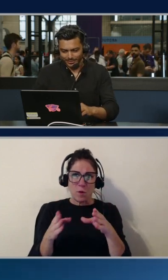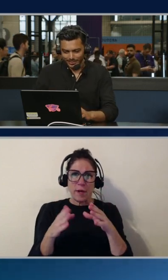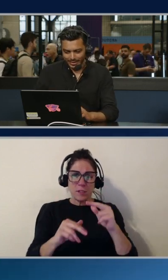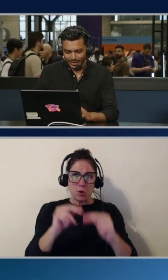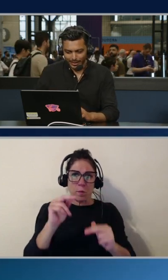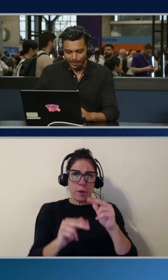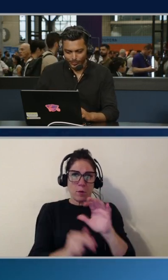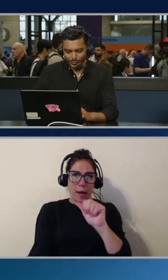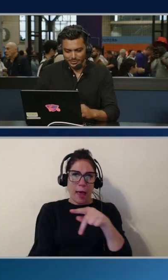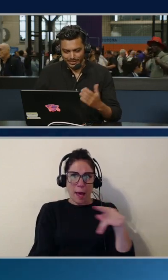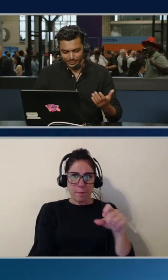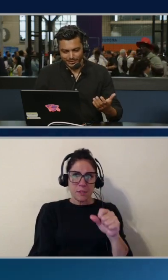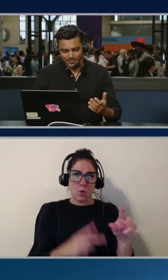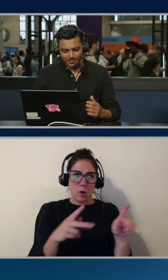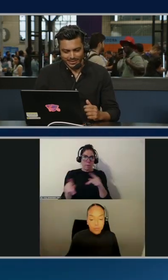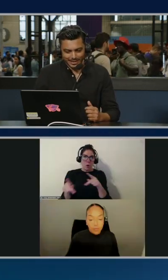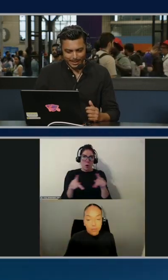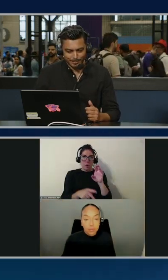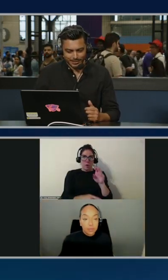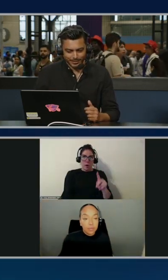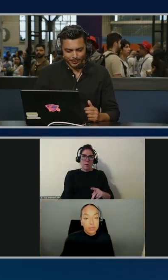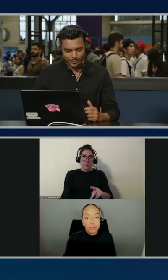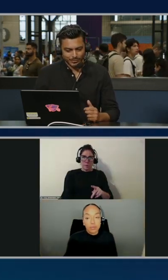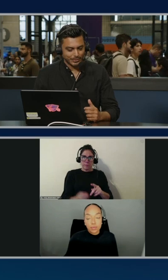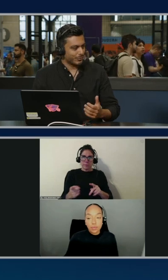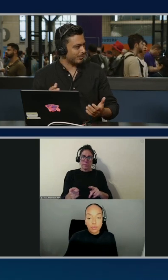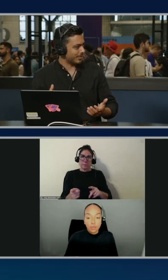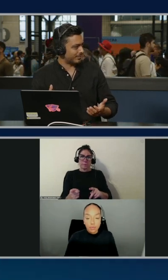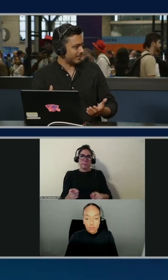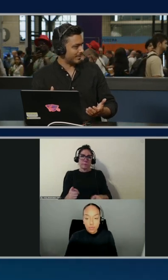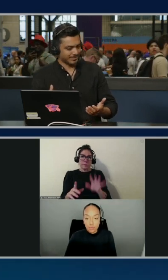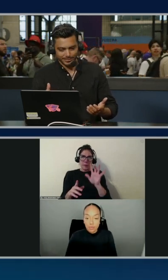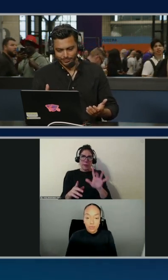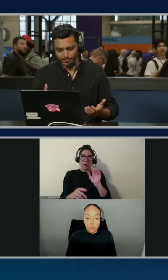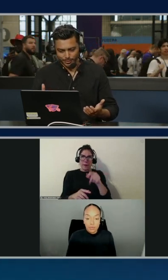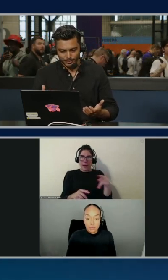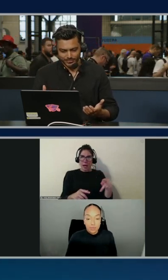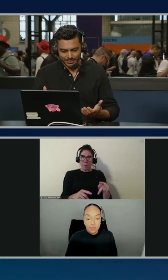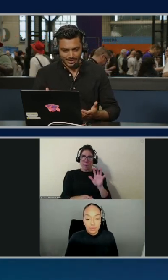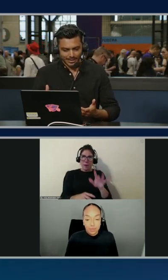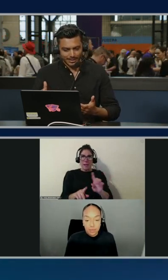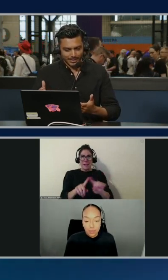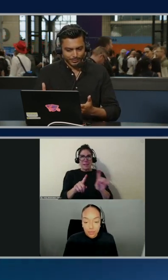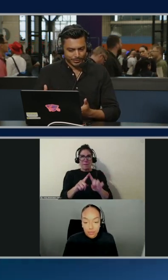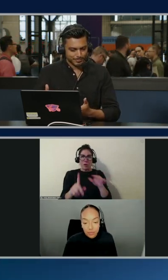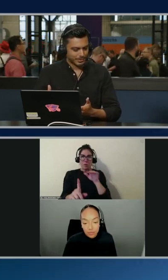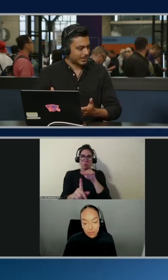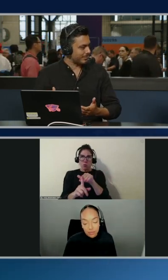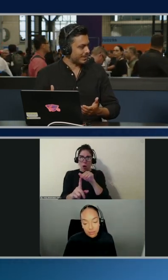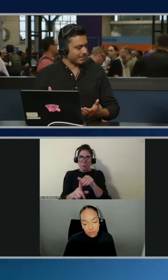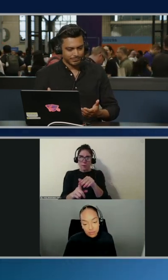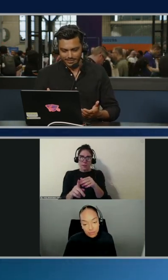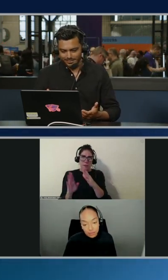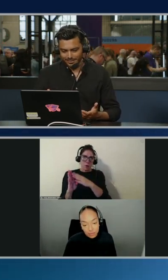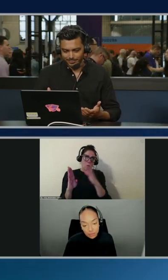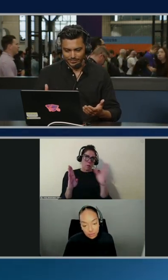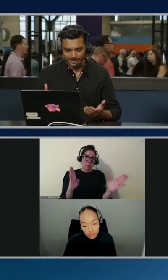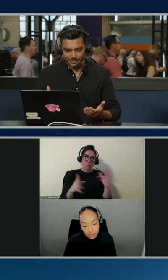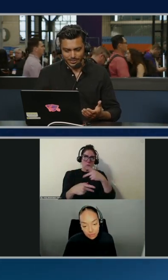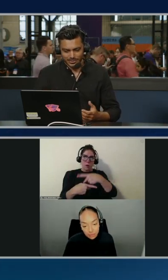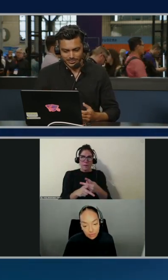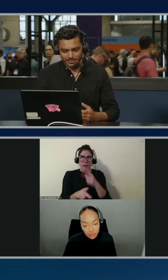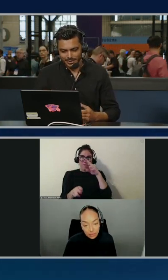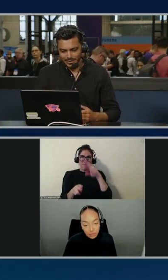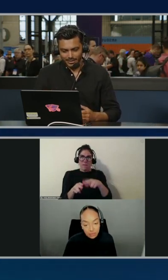PartyRock. Once you hit on the Generate App button, we give you a different set of prompts across productivity, fun stuff,